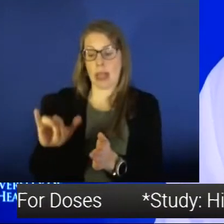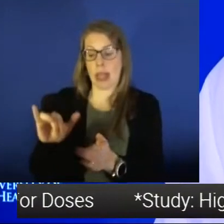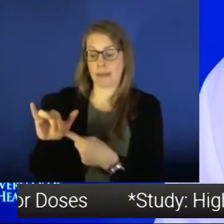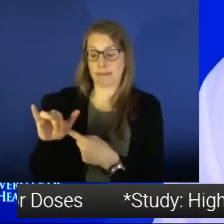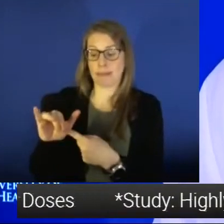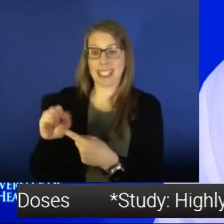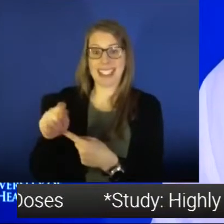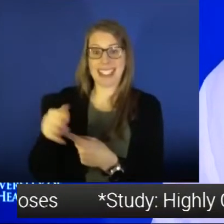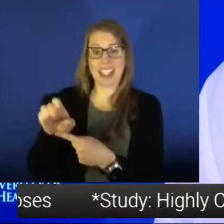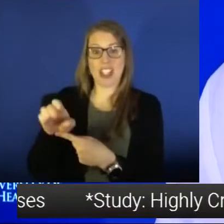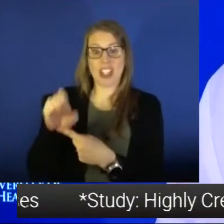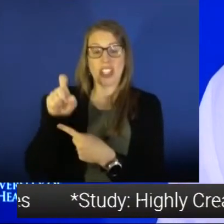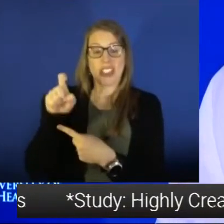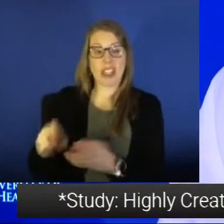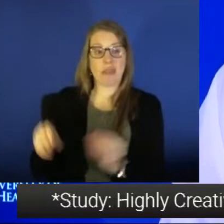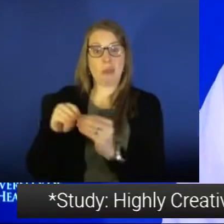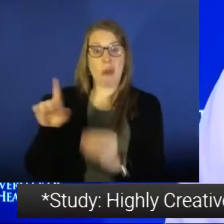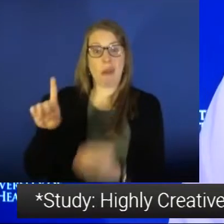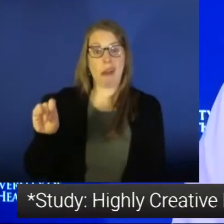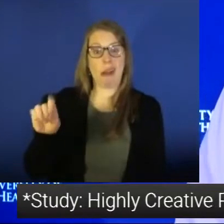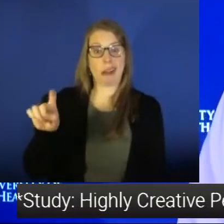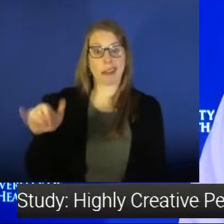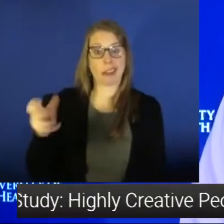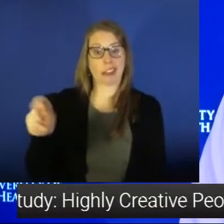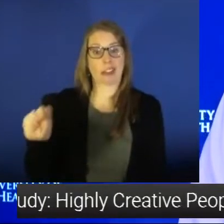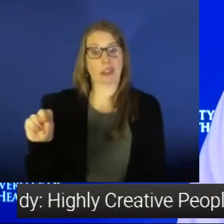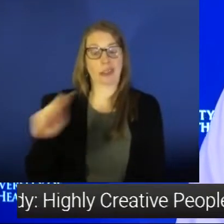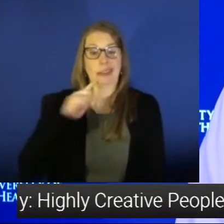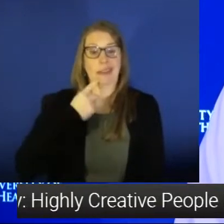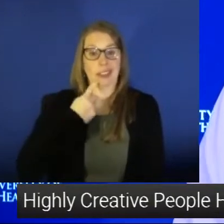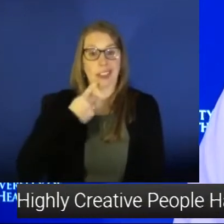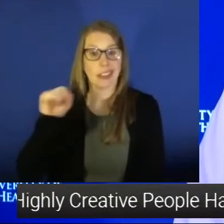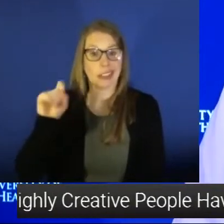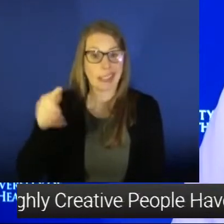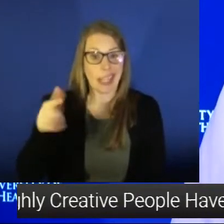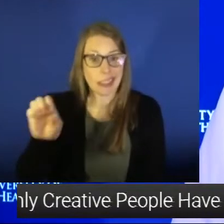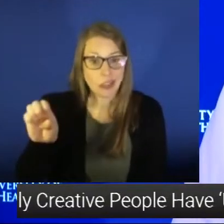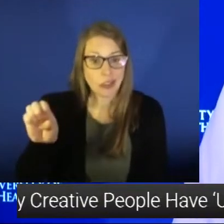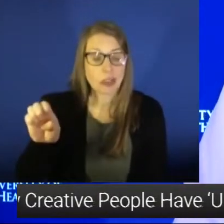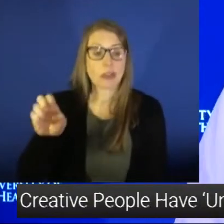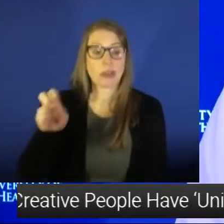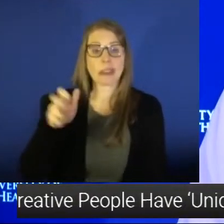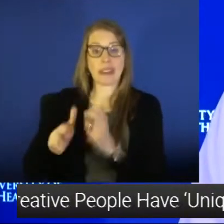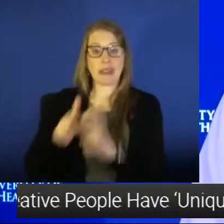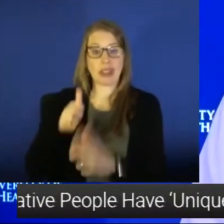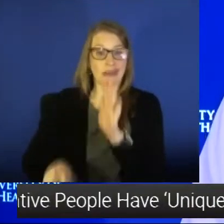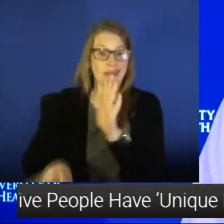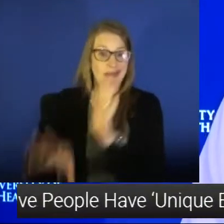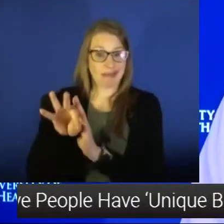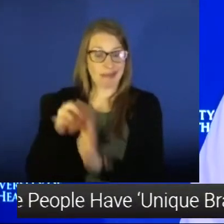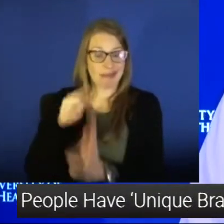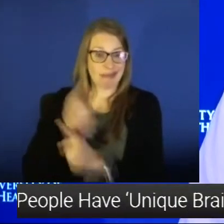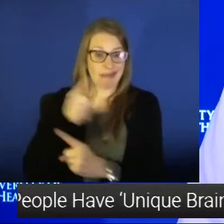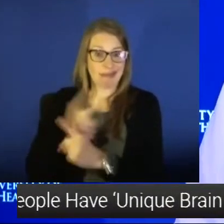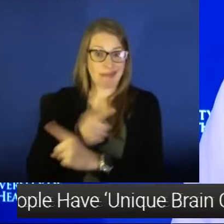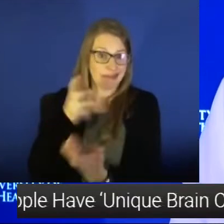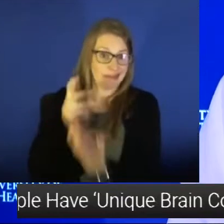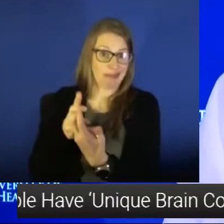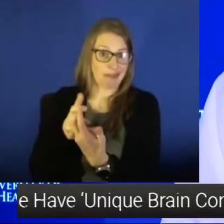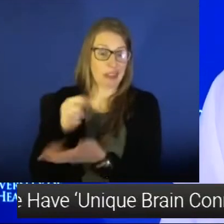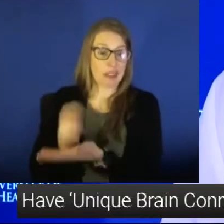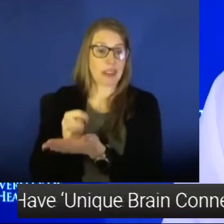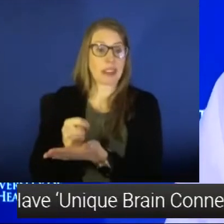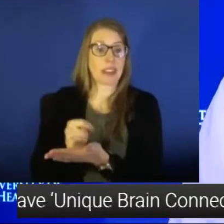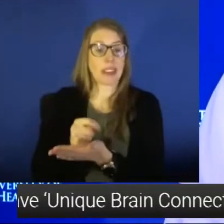dose oxygen and you're in that severe stage, it's very difficult to find adequate treatments. Really, the standard of care we had